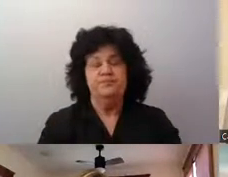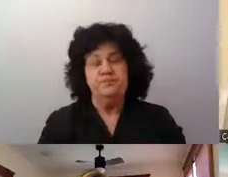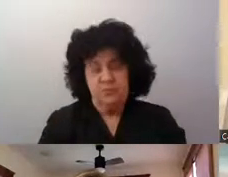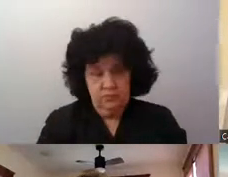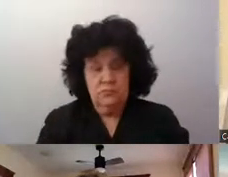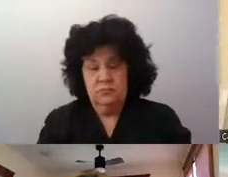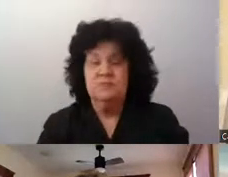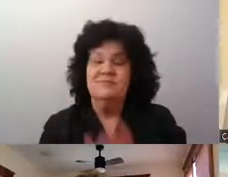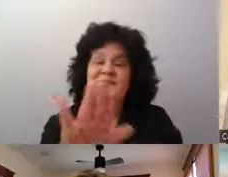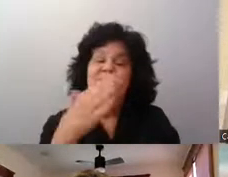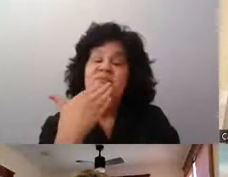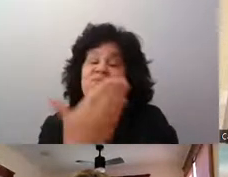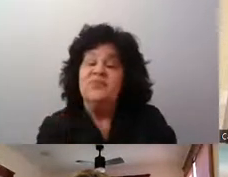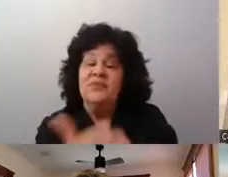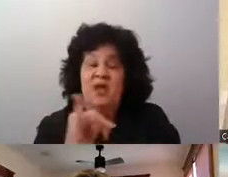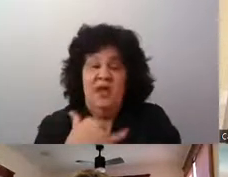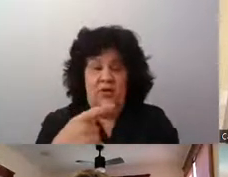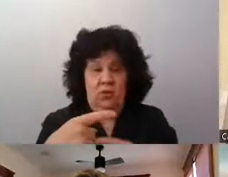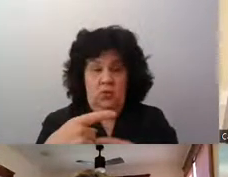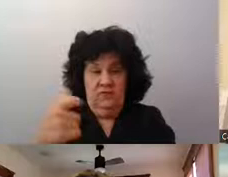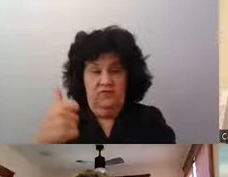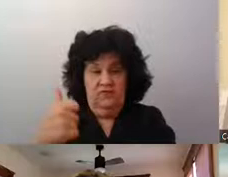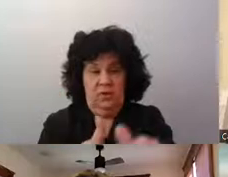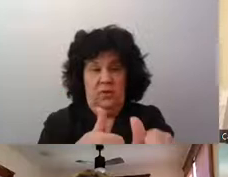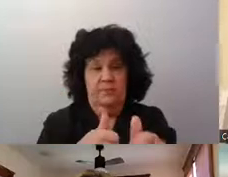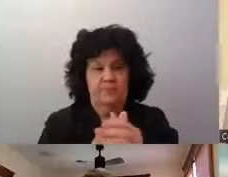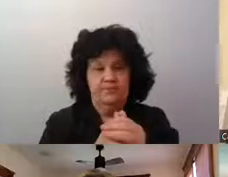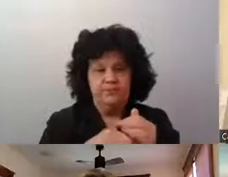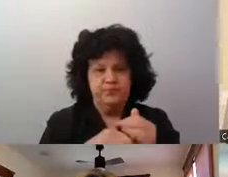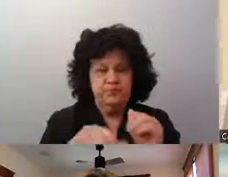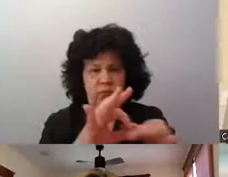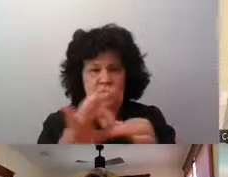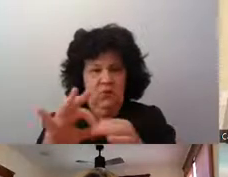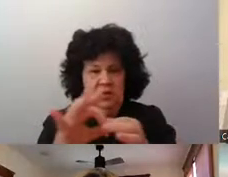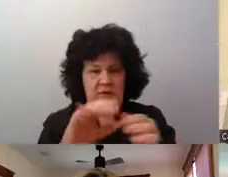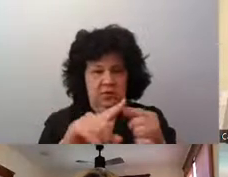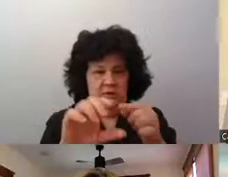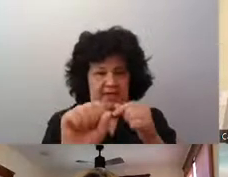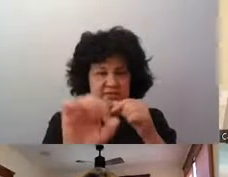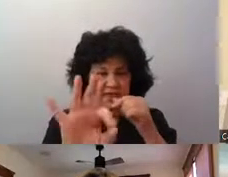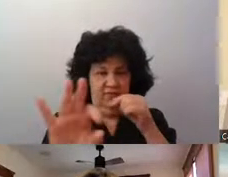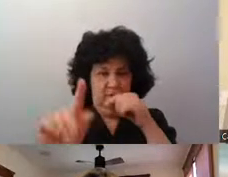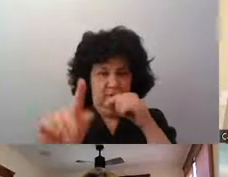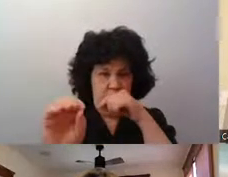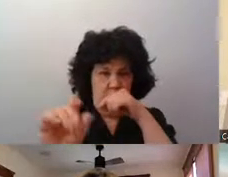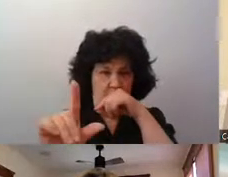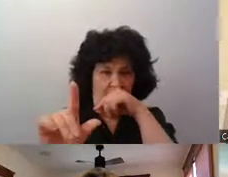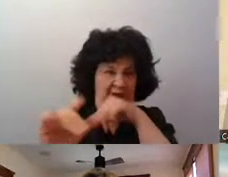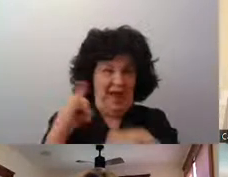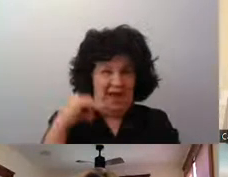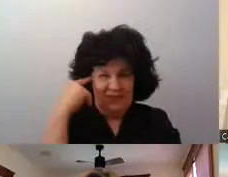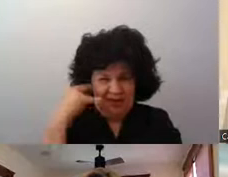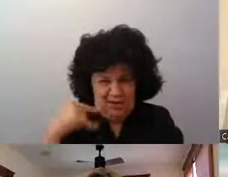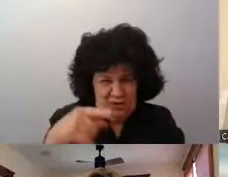Thanks. I just have one quick follow-up, if I could, related to the SF tool. So I think I heard you say